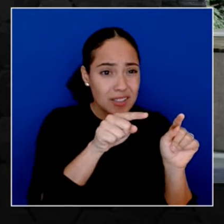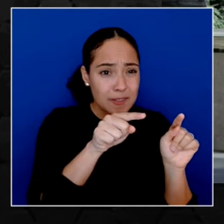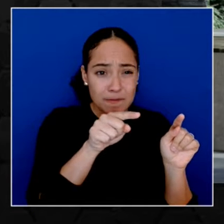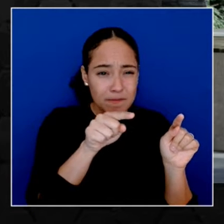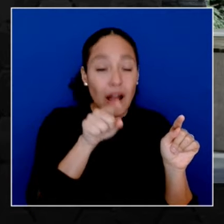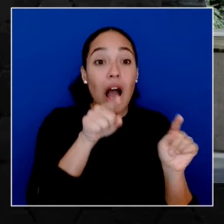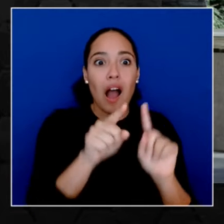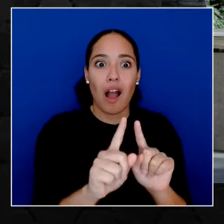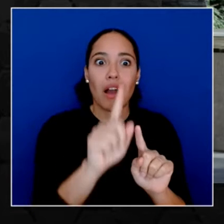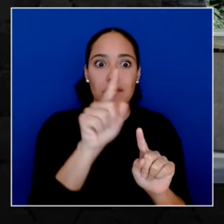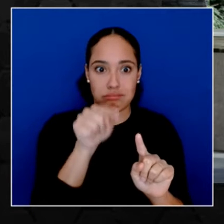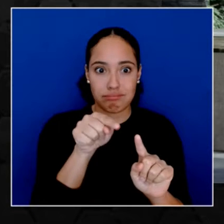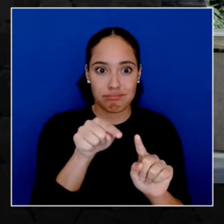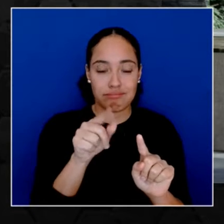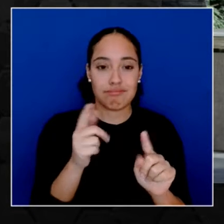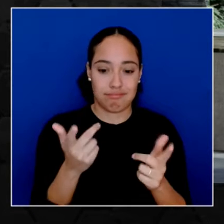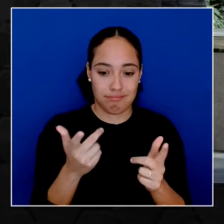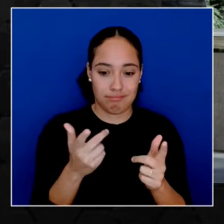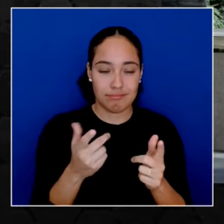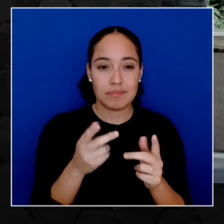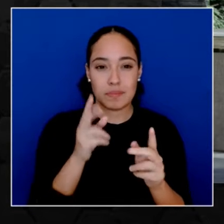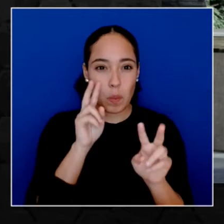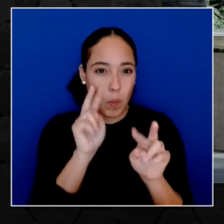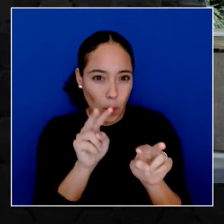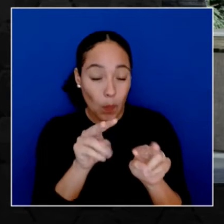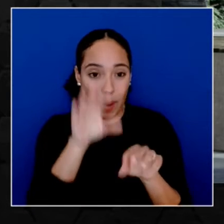it quite faster and easier.